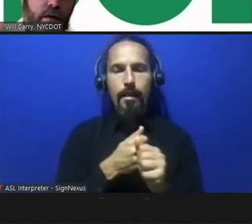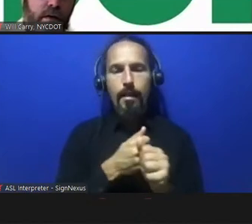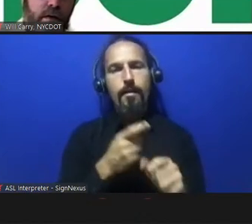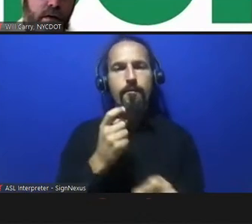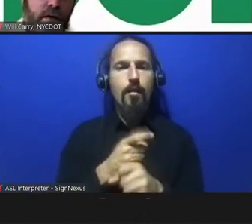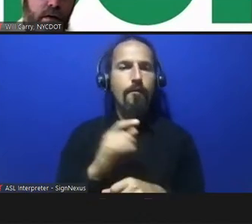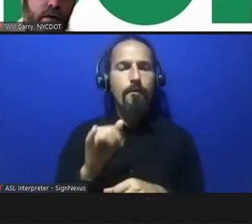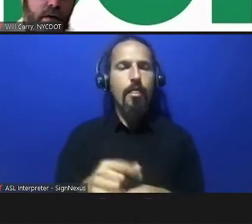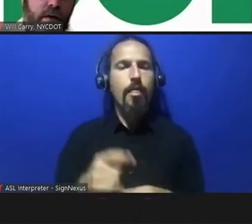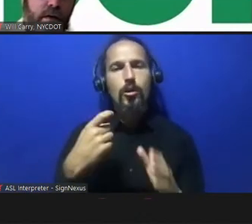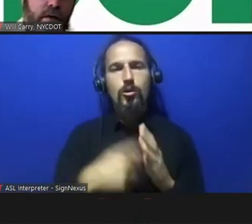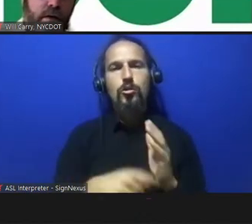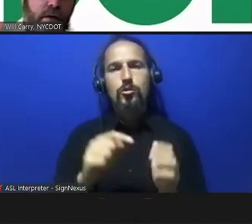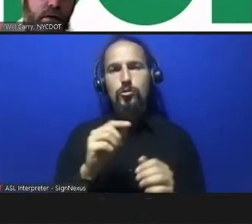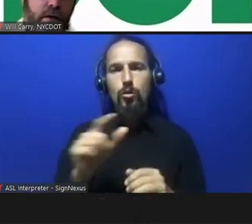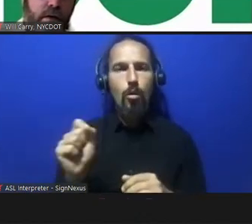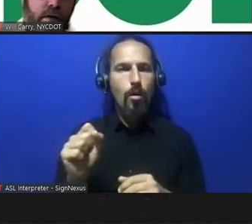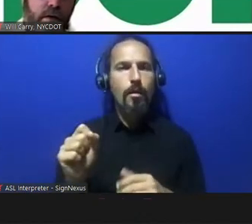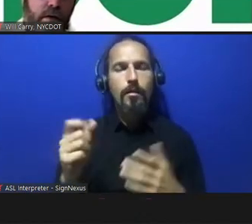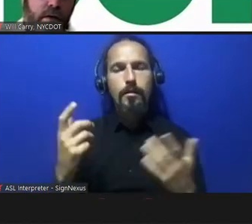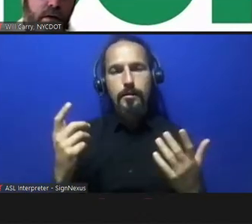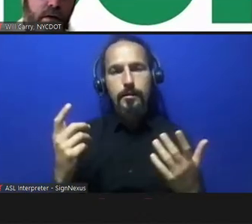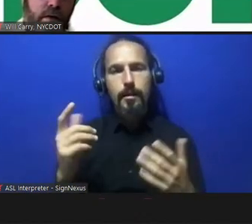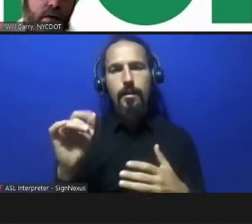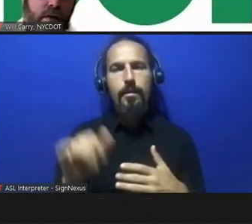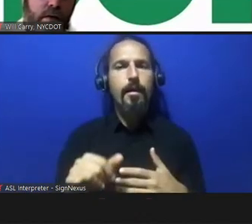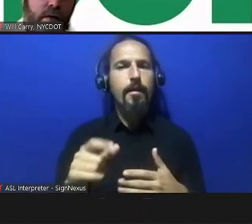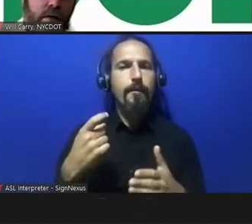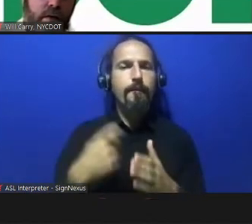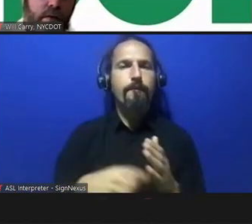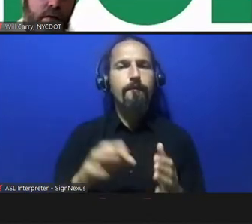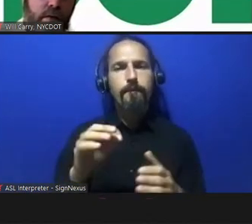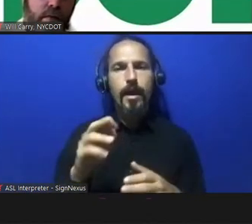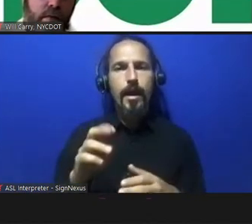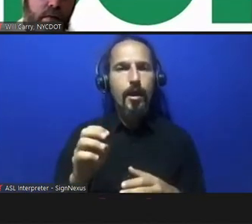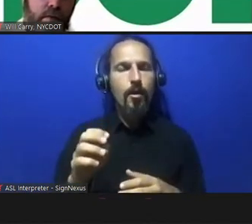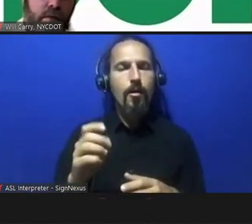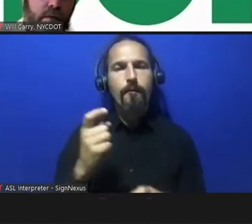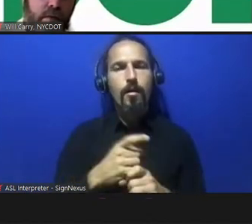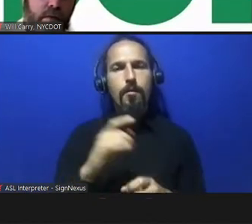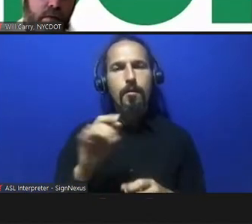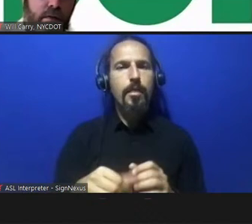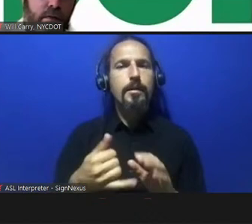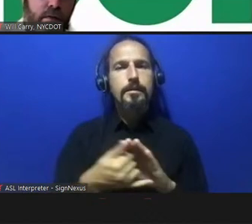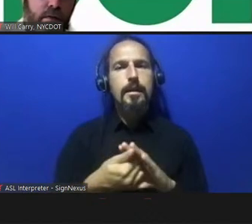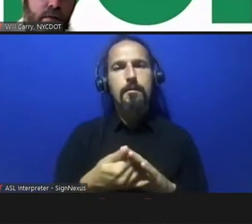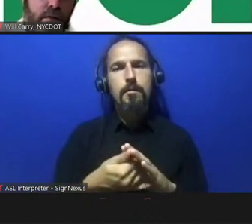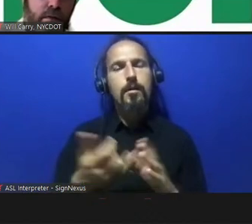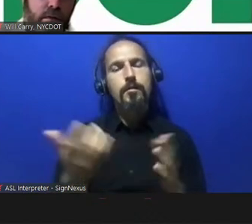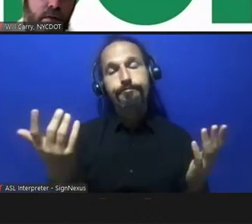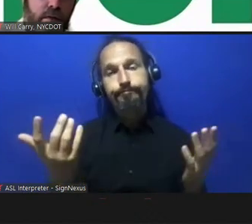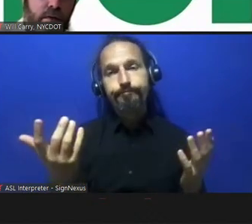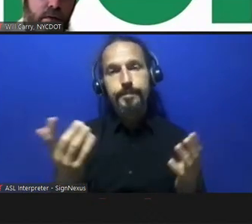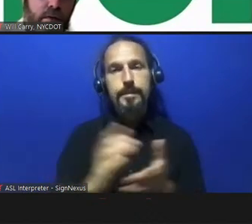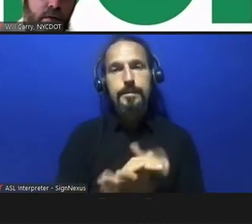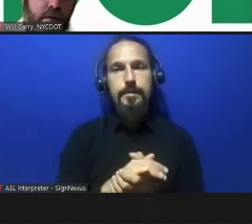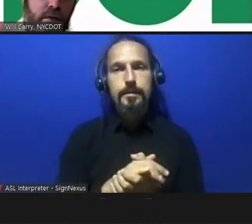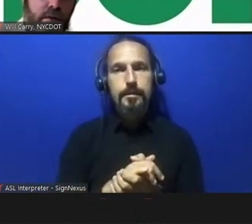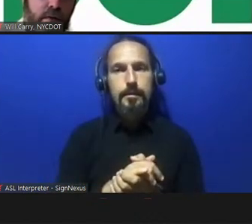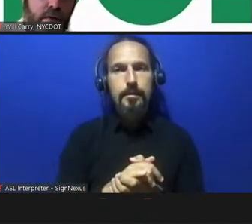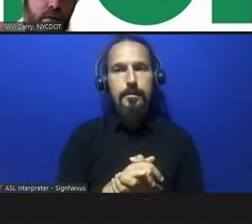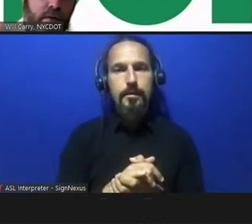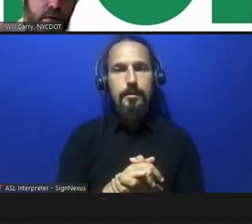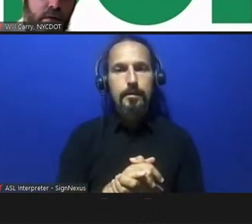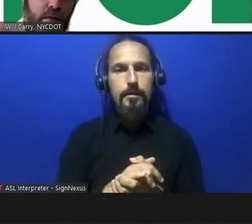out of tolls i mean uh out of fairs uh from the from the subway so really it it's all it's